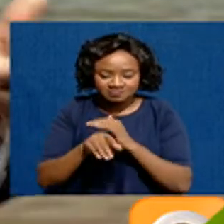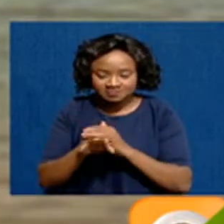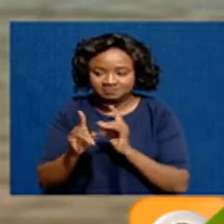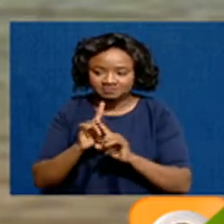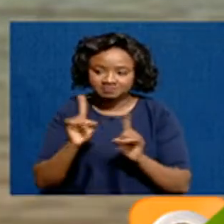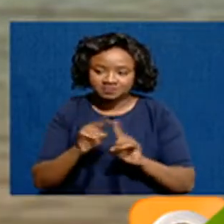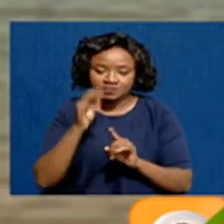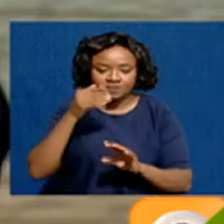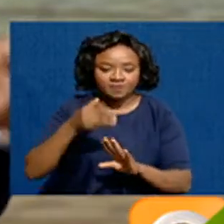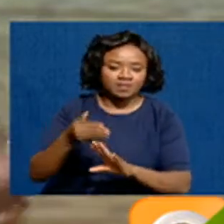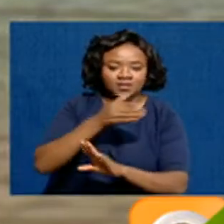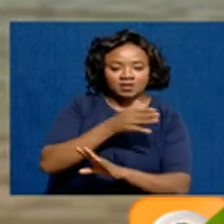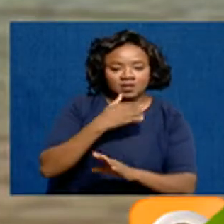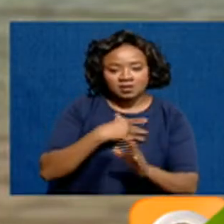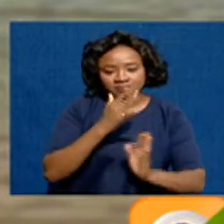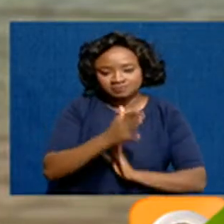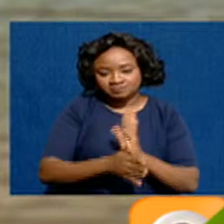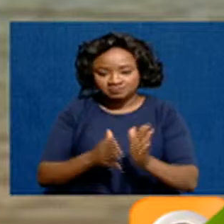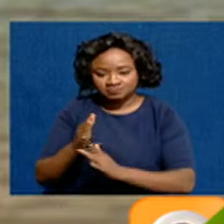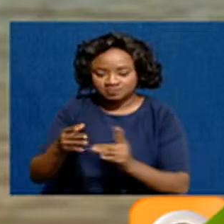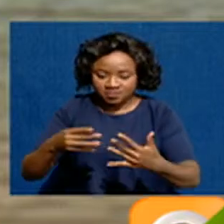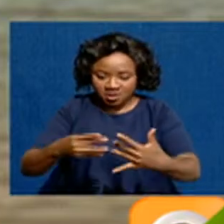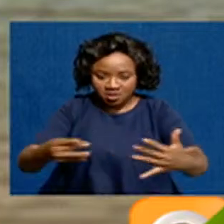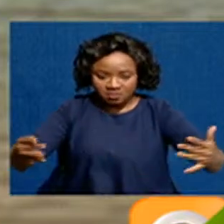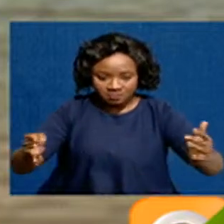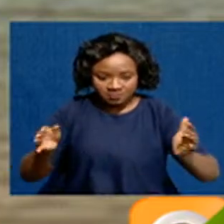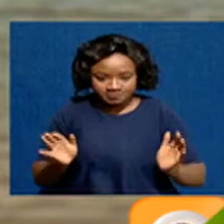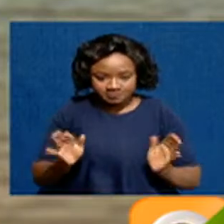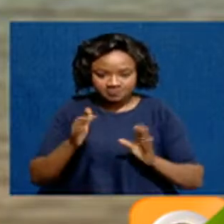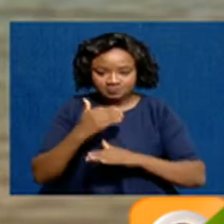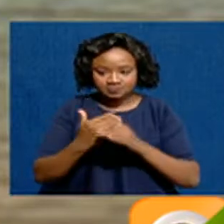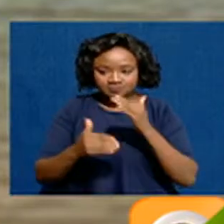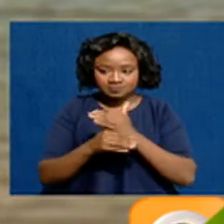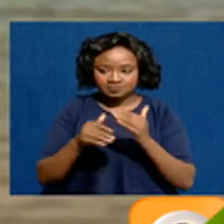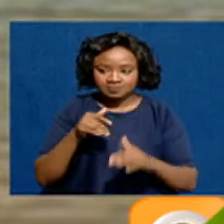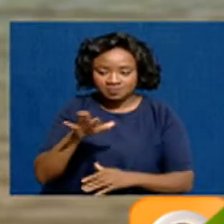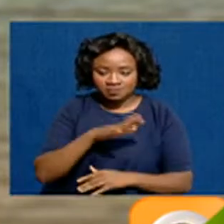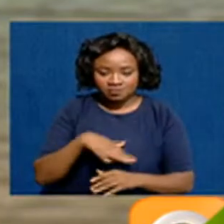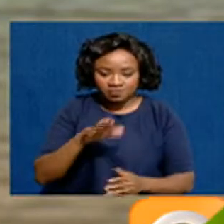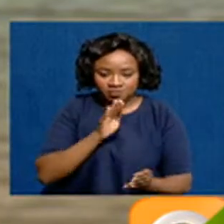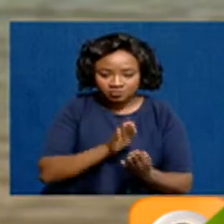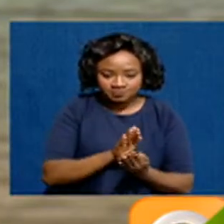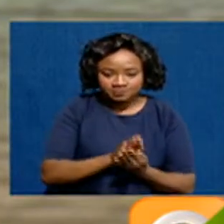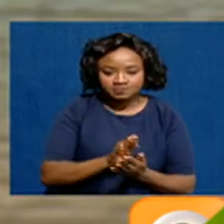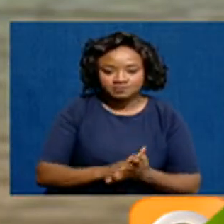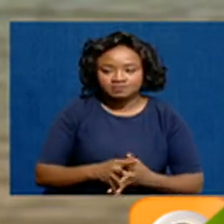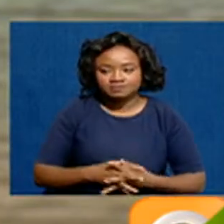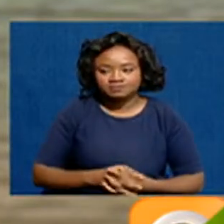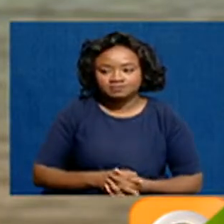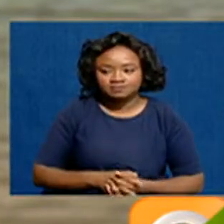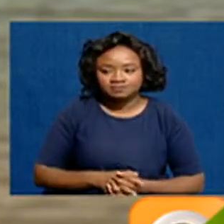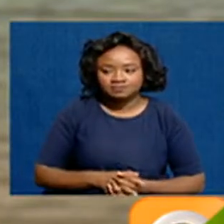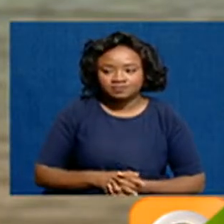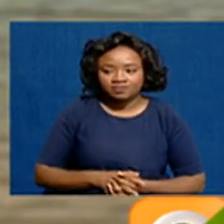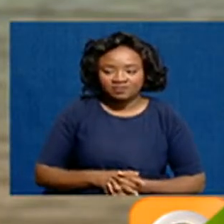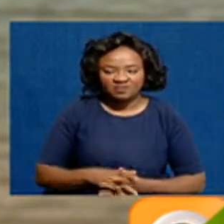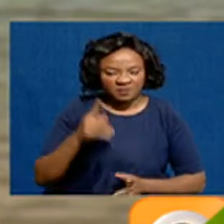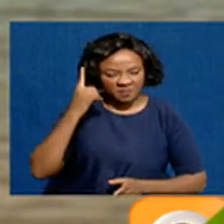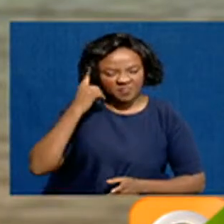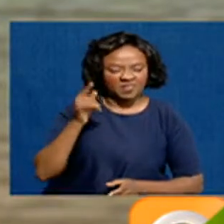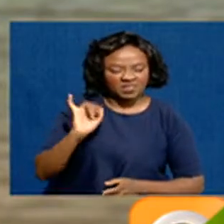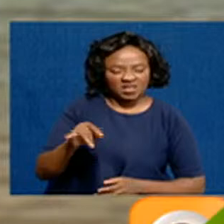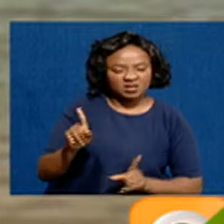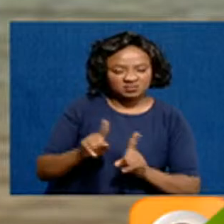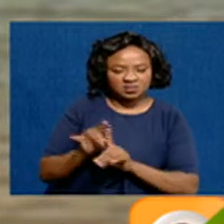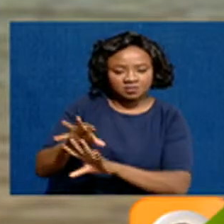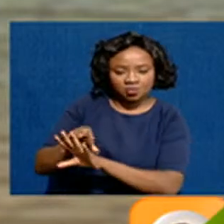protective measures around the building, their warehouses. And I think that is one measure that they should be able to do it